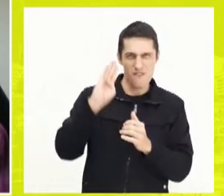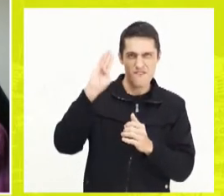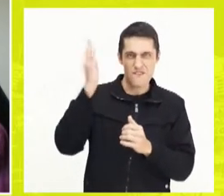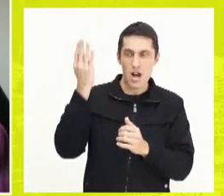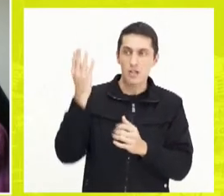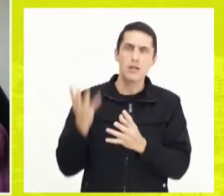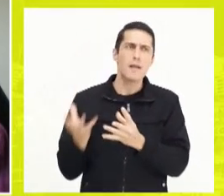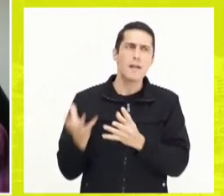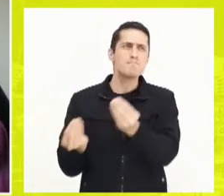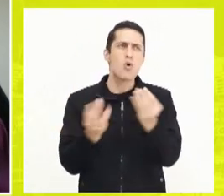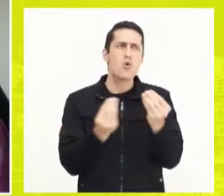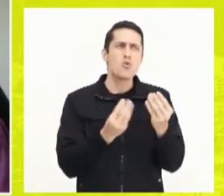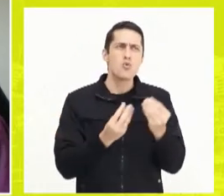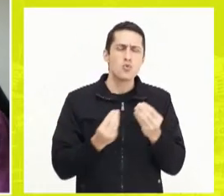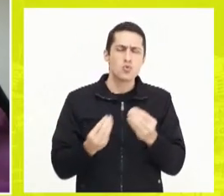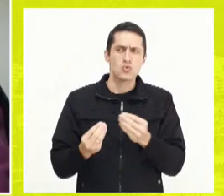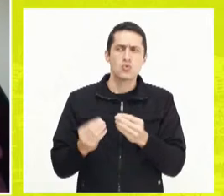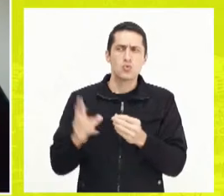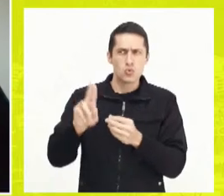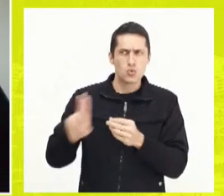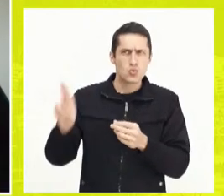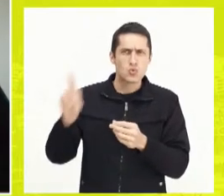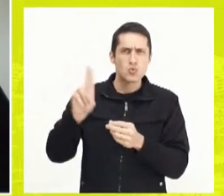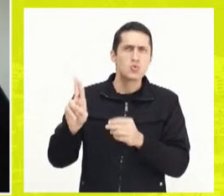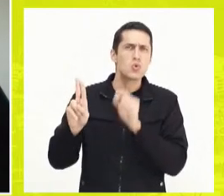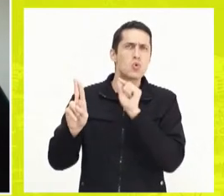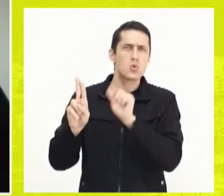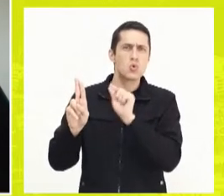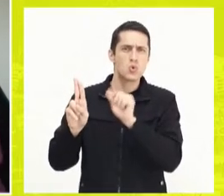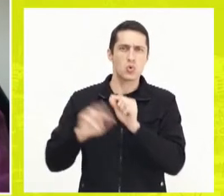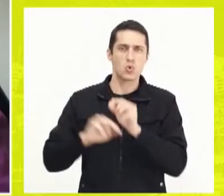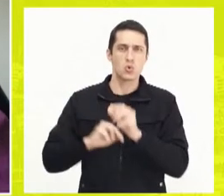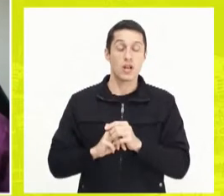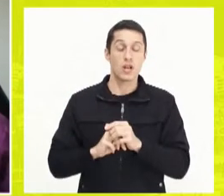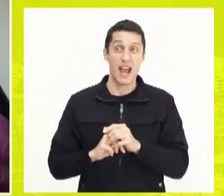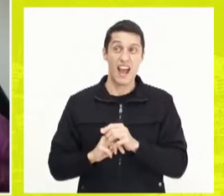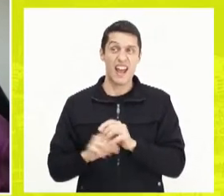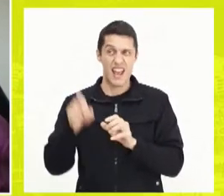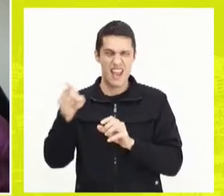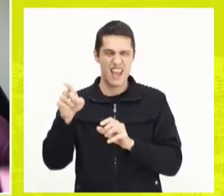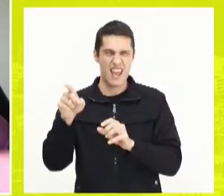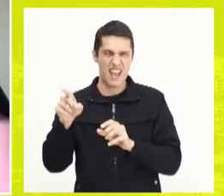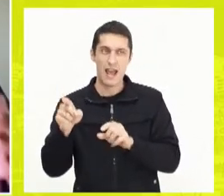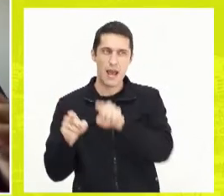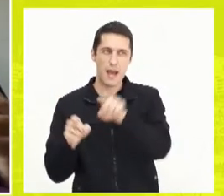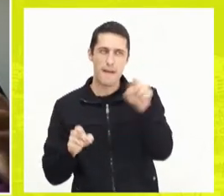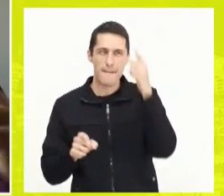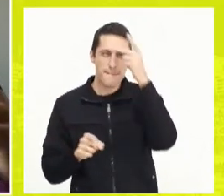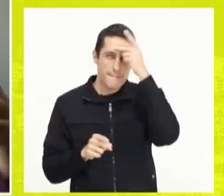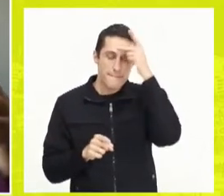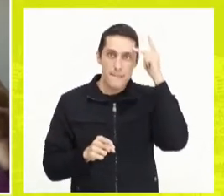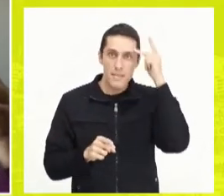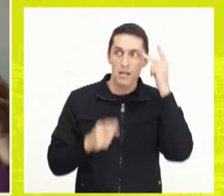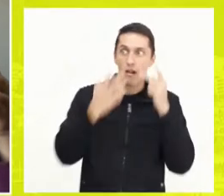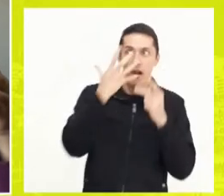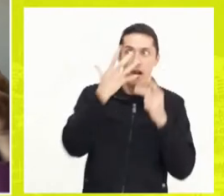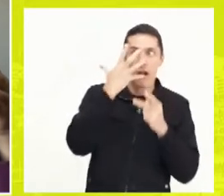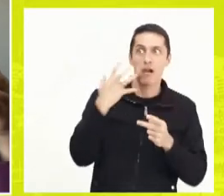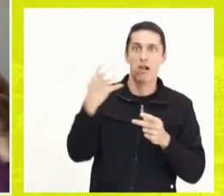more usual you know more used to make